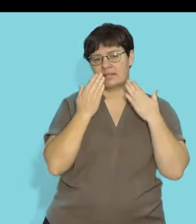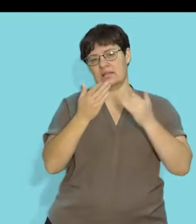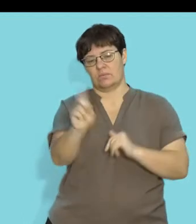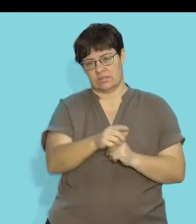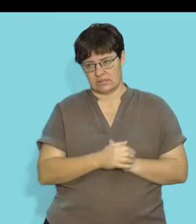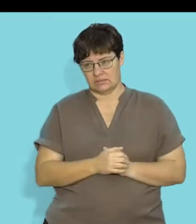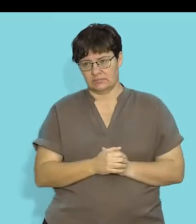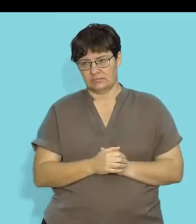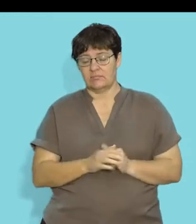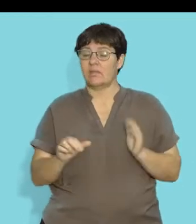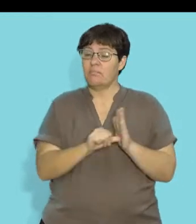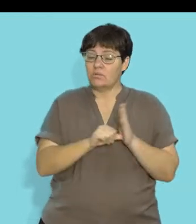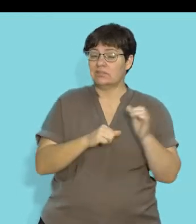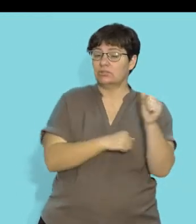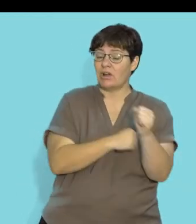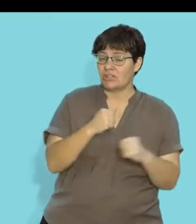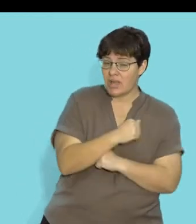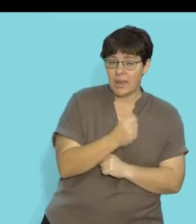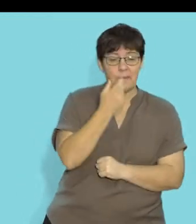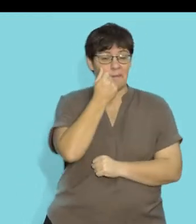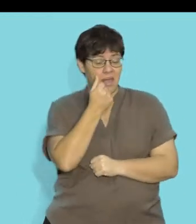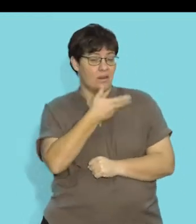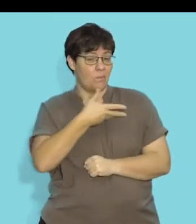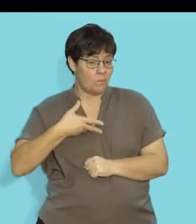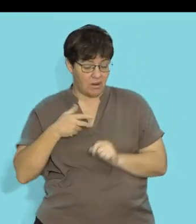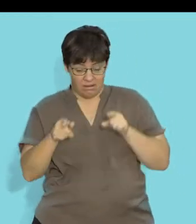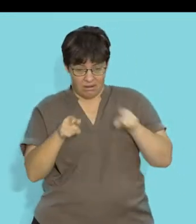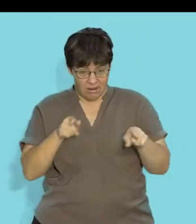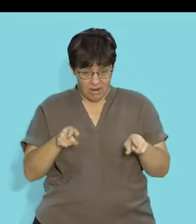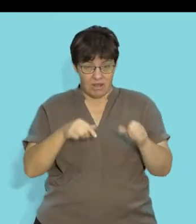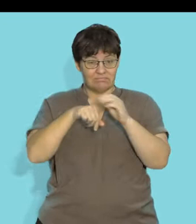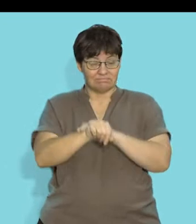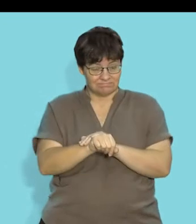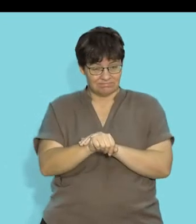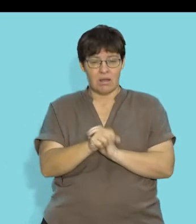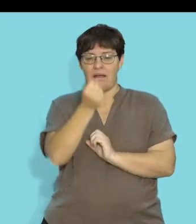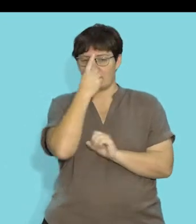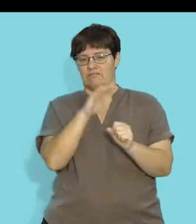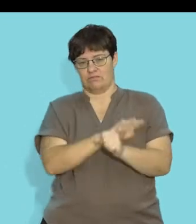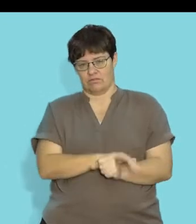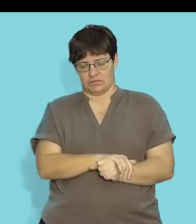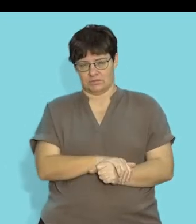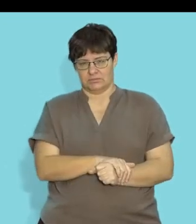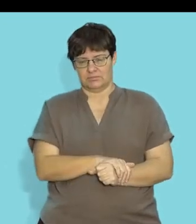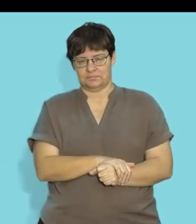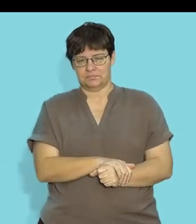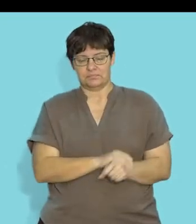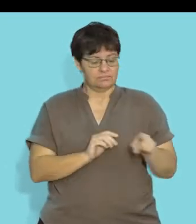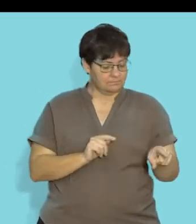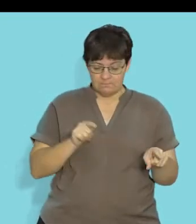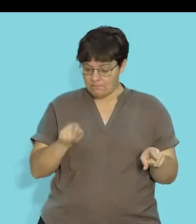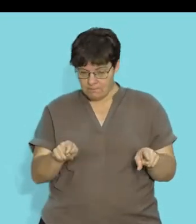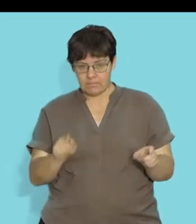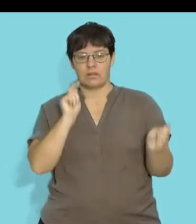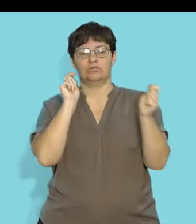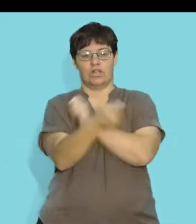It's important that you know the structure of the male and female reproductive system. We must understand what the changes that occur at